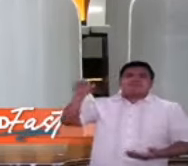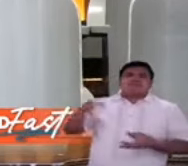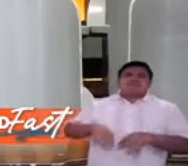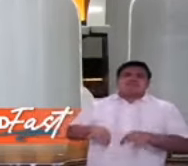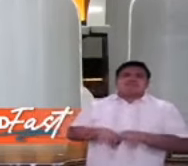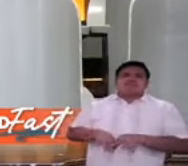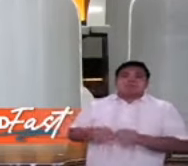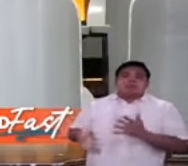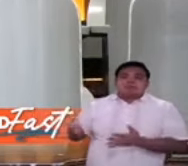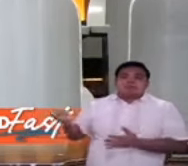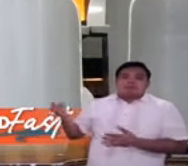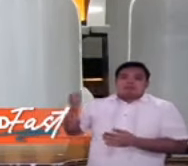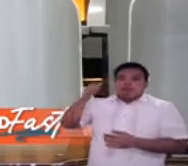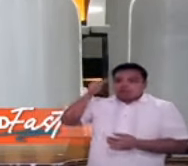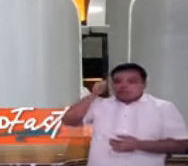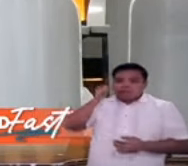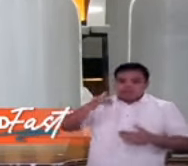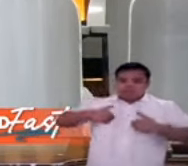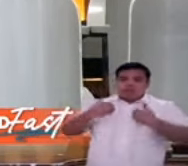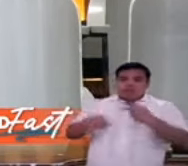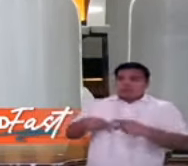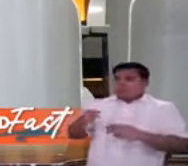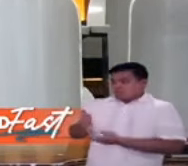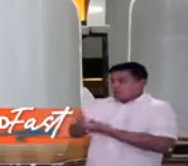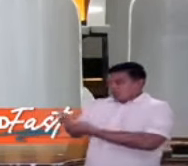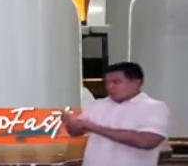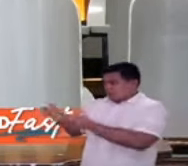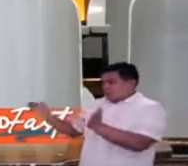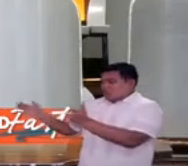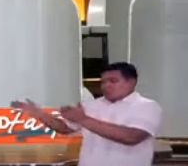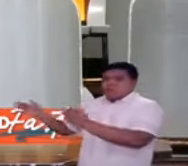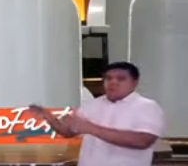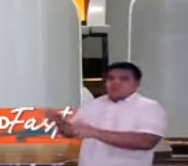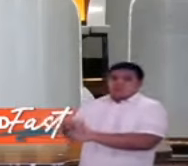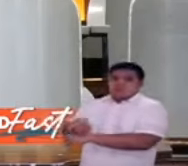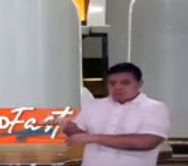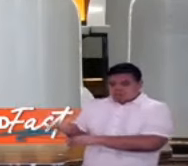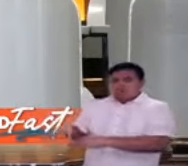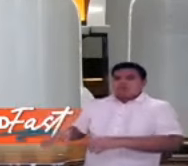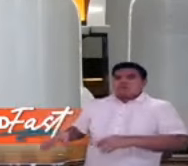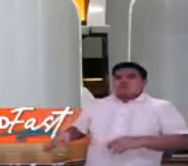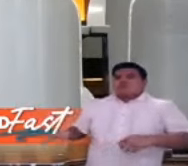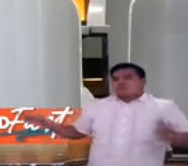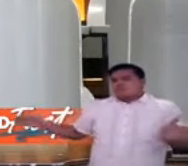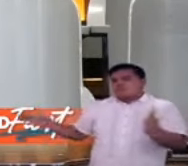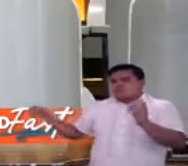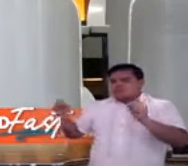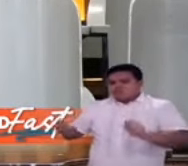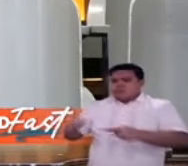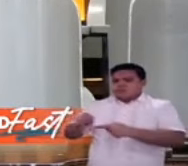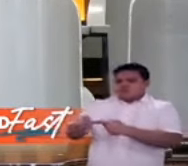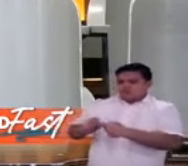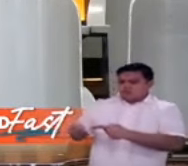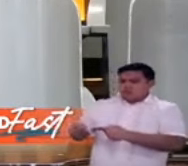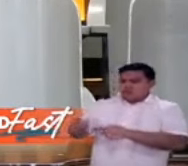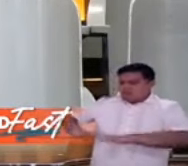ka, kay mag-apo baya ka. You can help your young your children that are young couples to be able to train